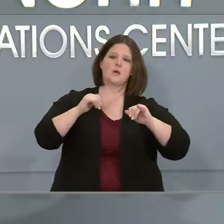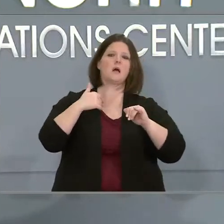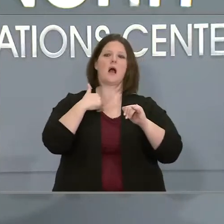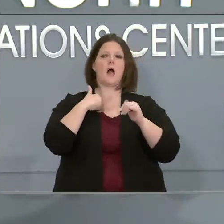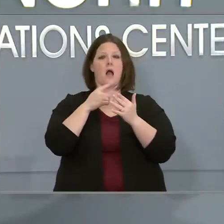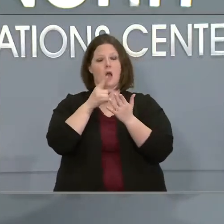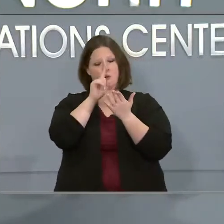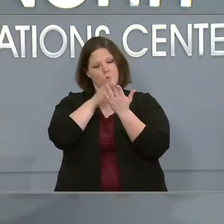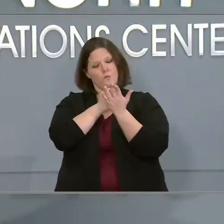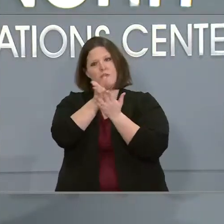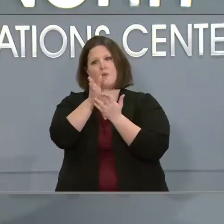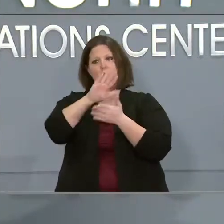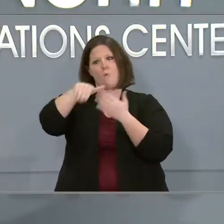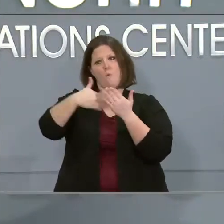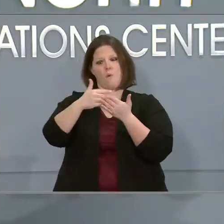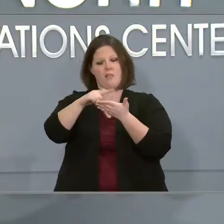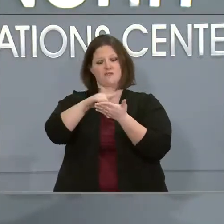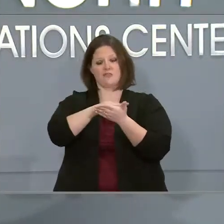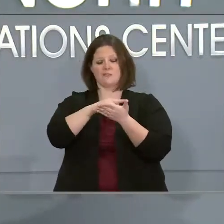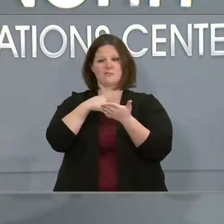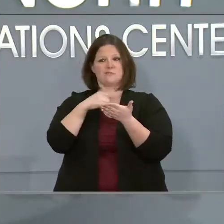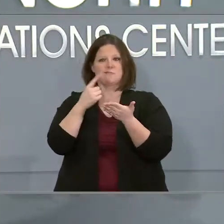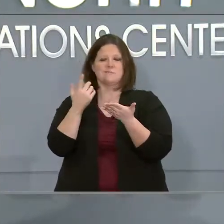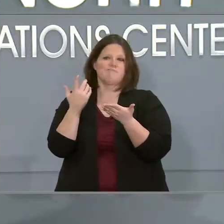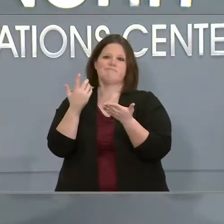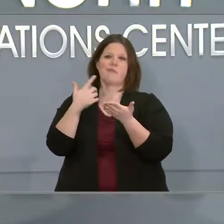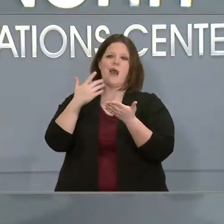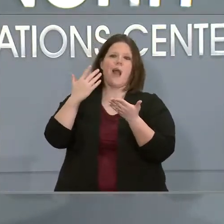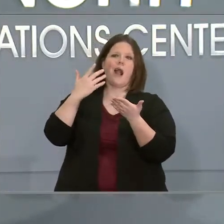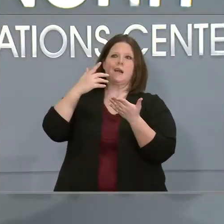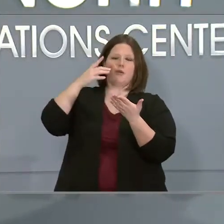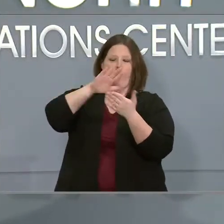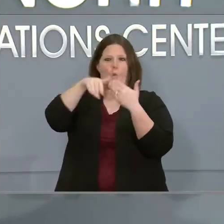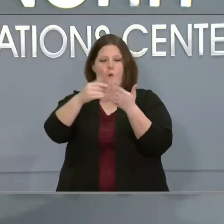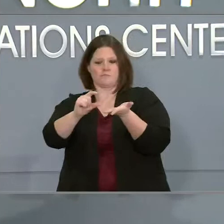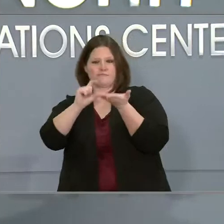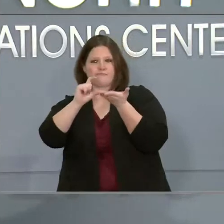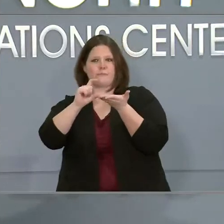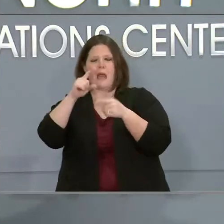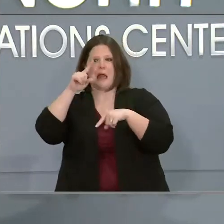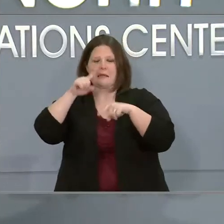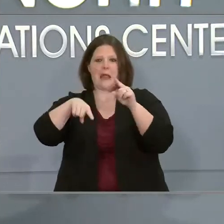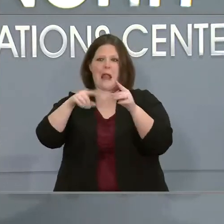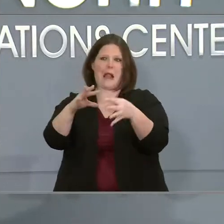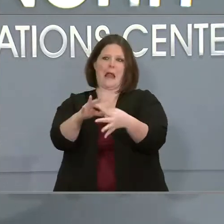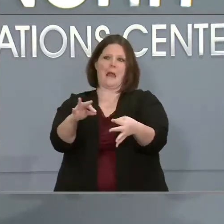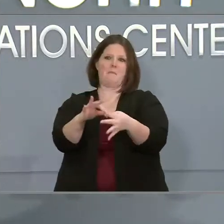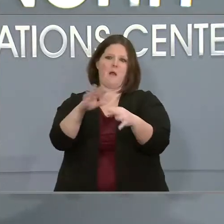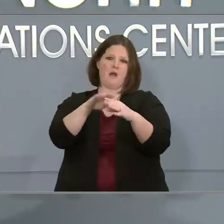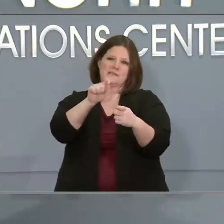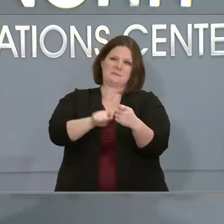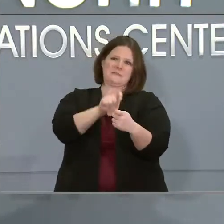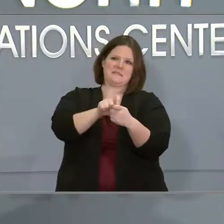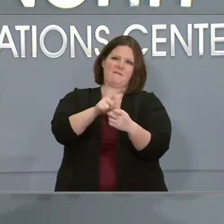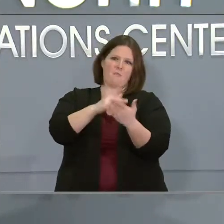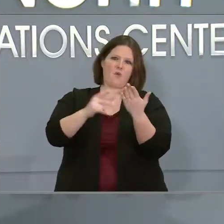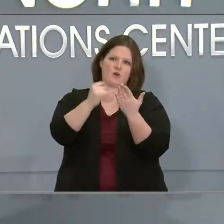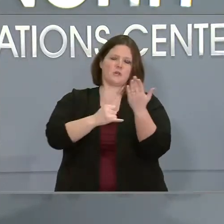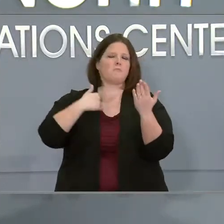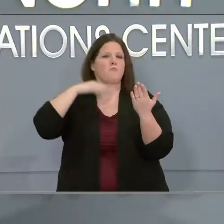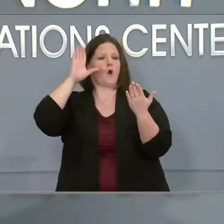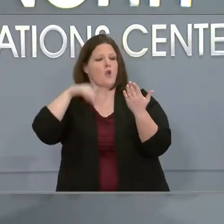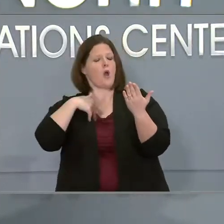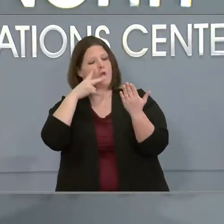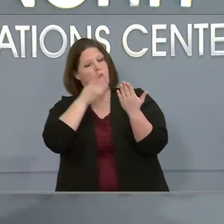entire legislation, and I cannot comment on specific economic development projects, but I know that we're going to